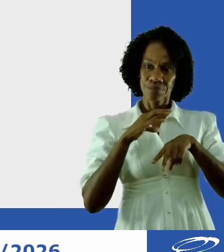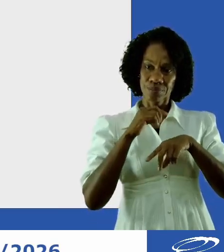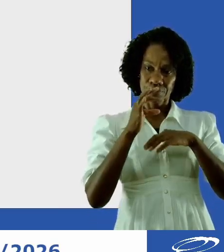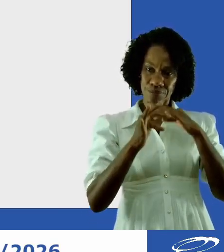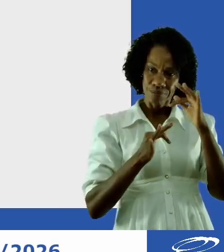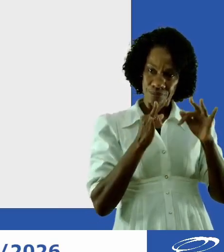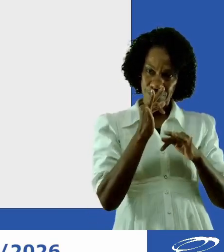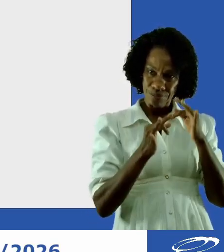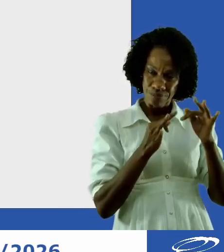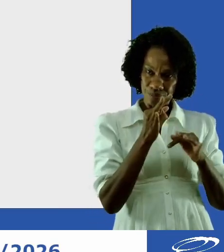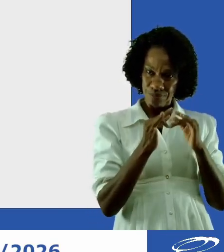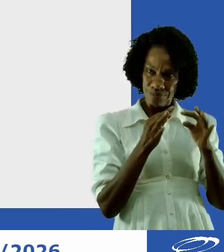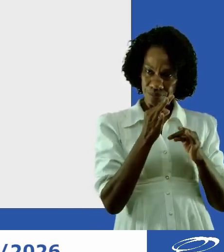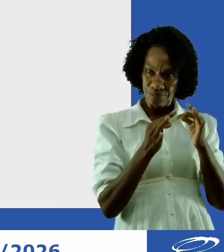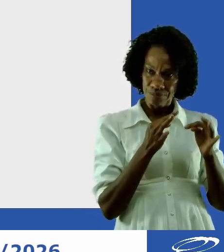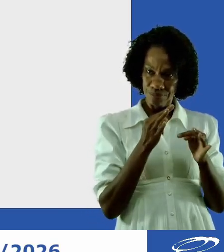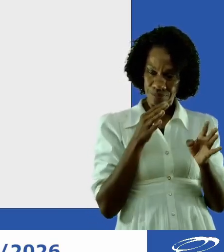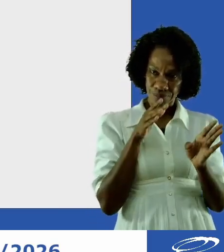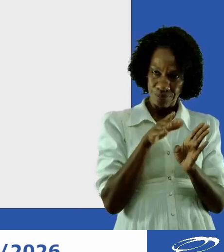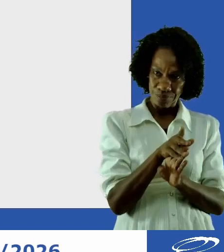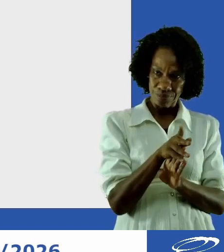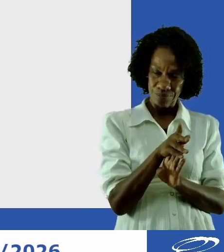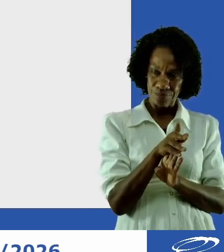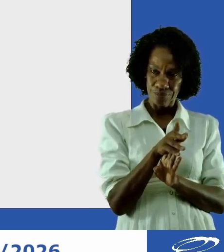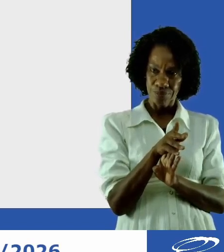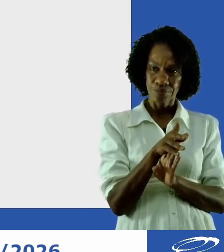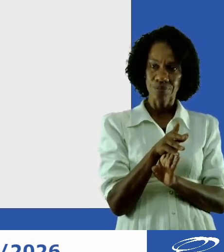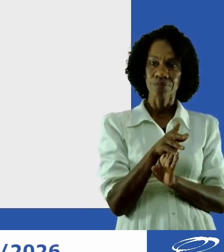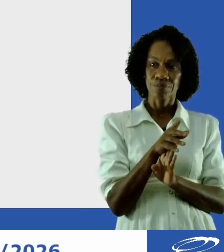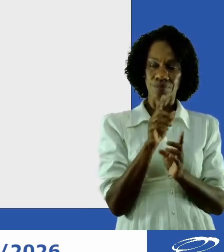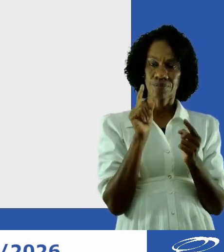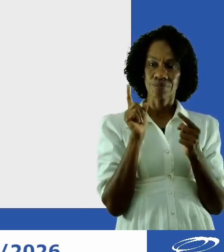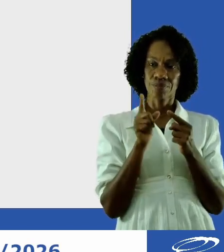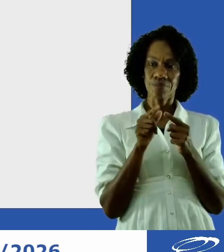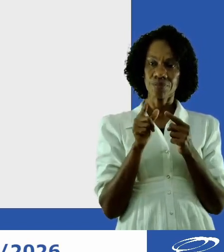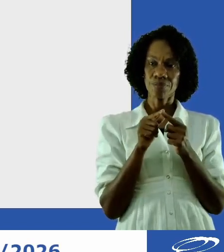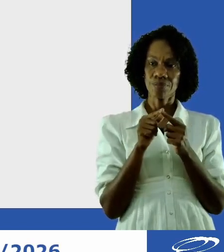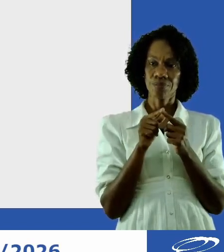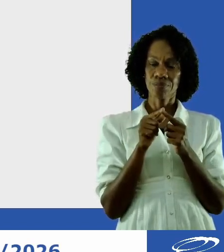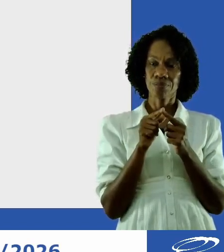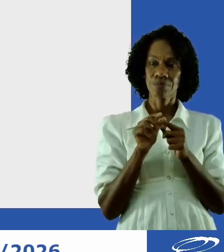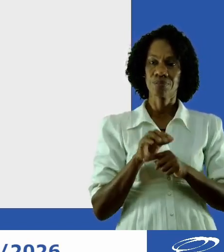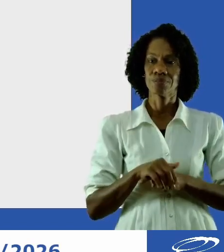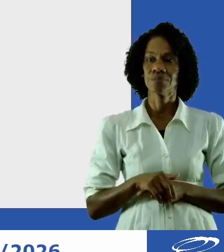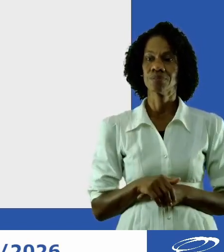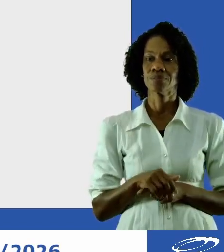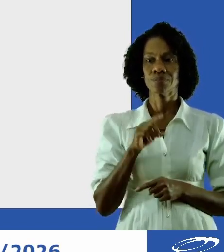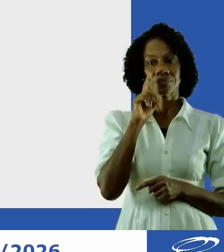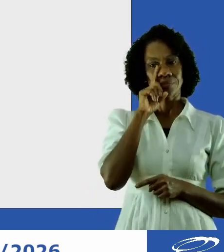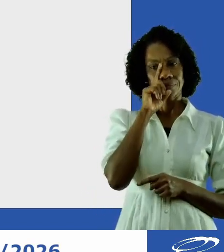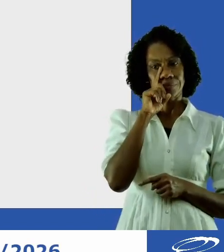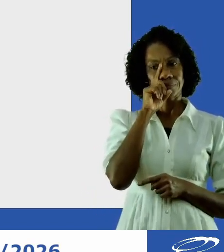advice. Yeah. First of all, we have described the risk of failure in patients